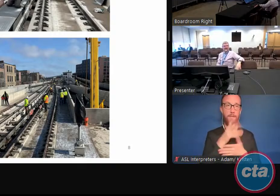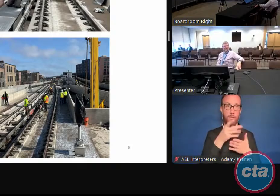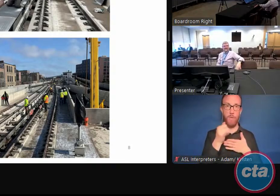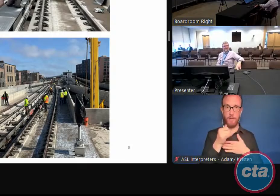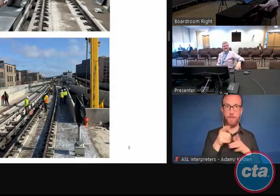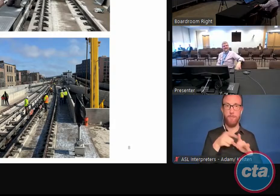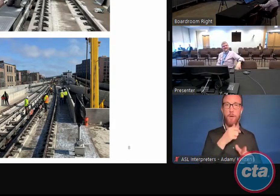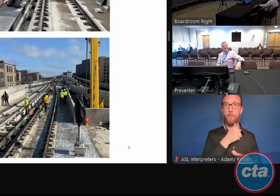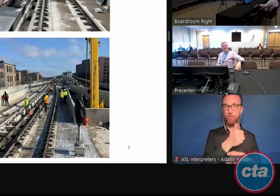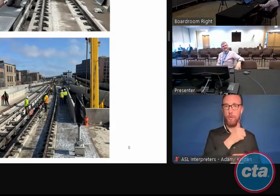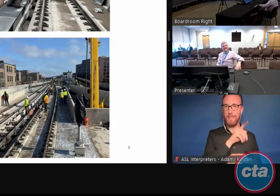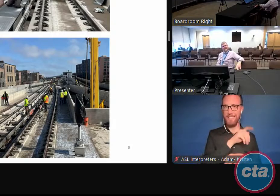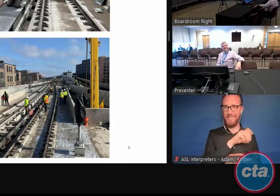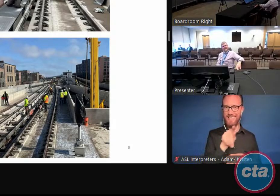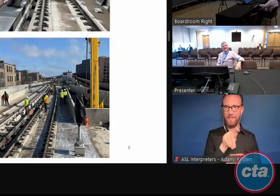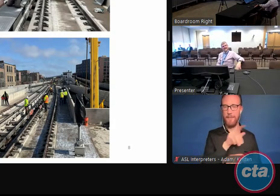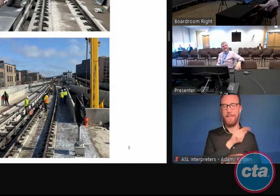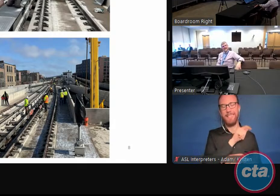Is